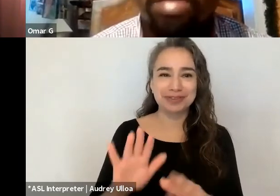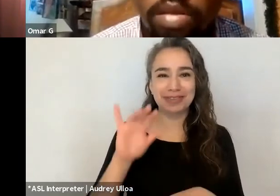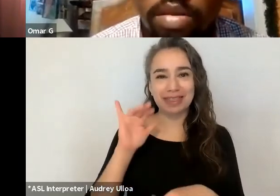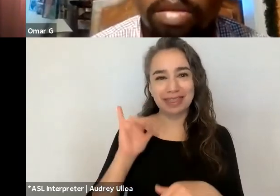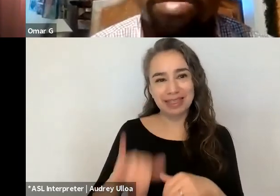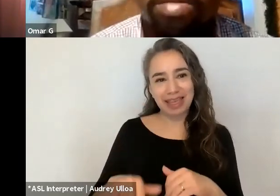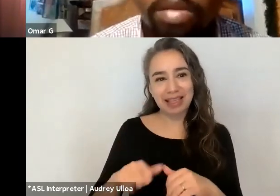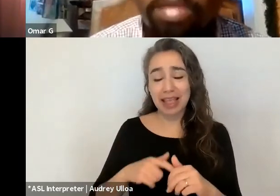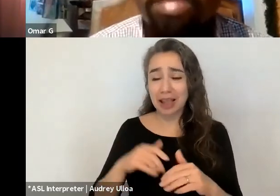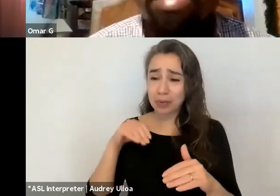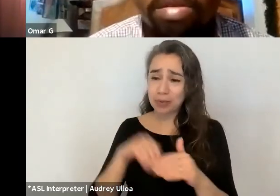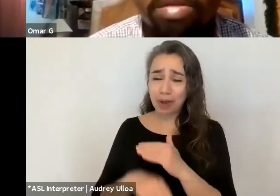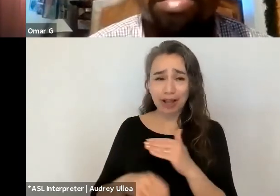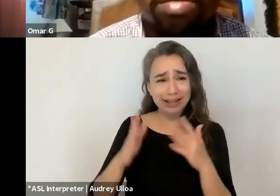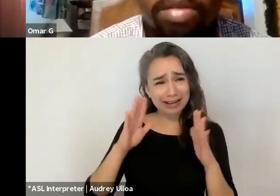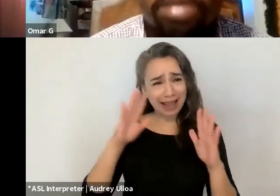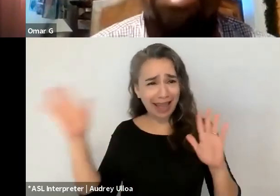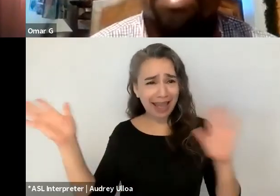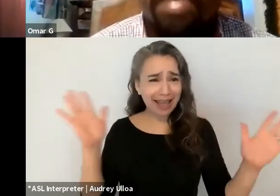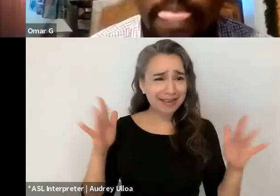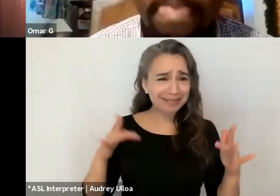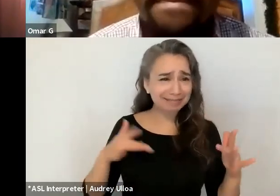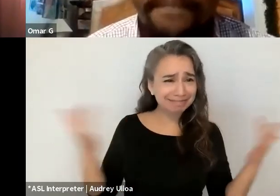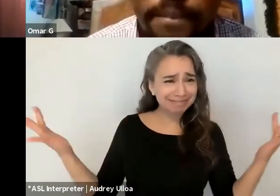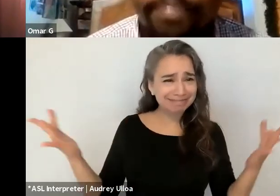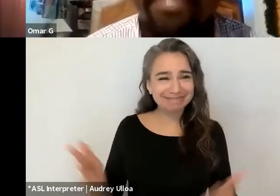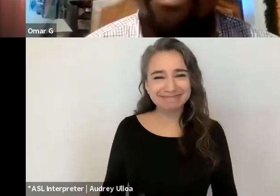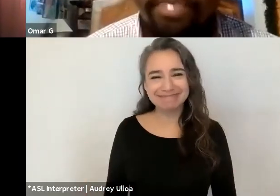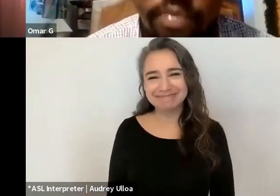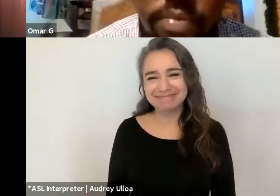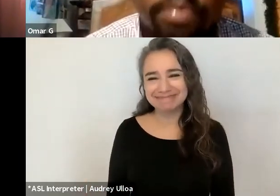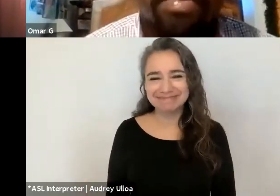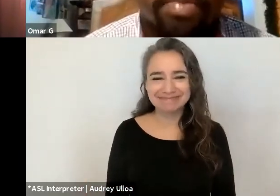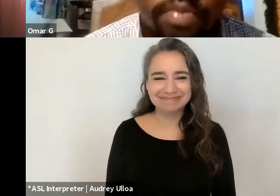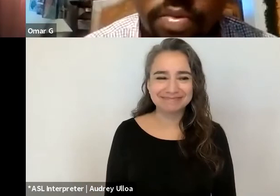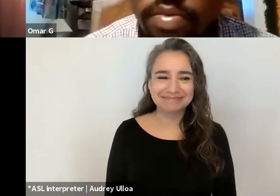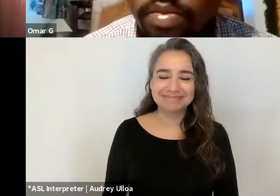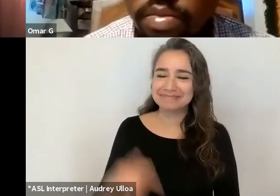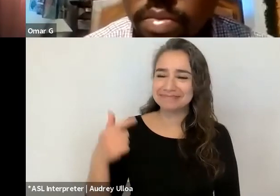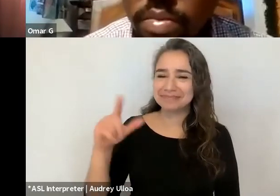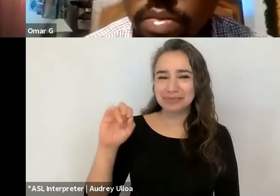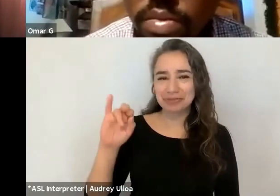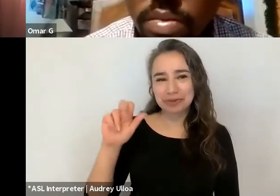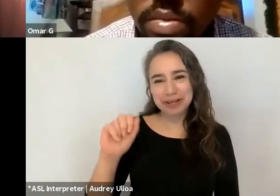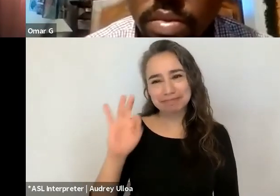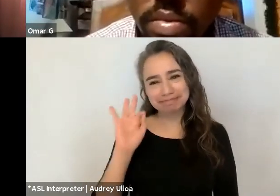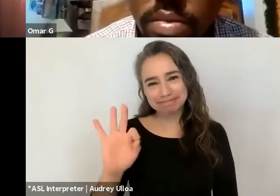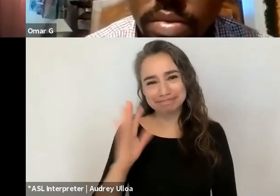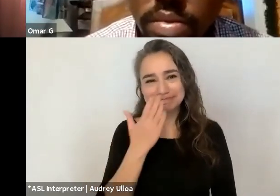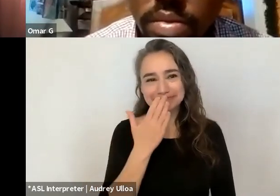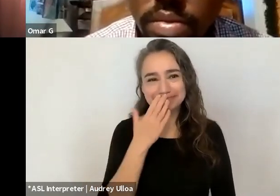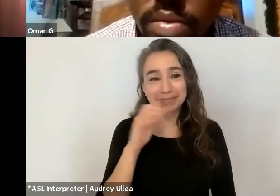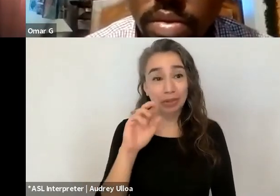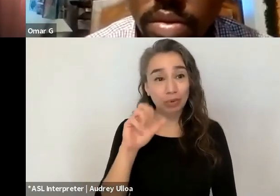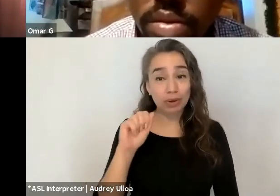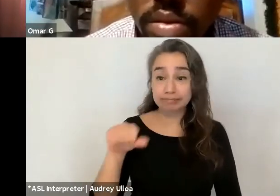in, hey. Exactly. Thanks, Laura. Anyone else wants to share about some of those